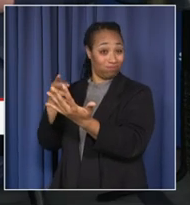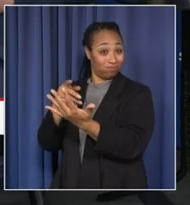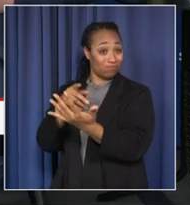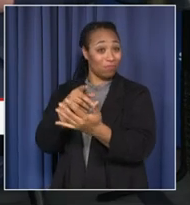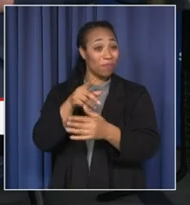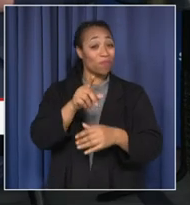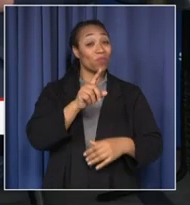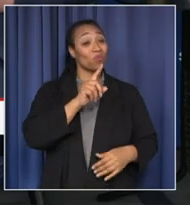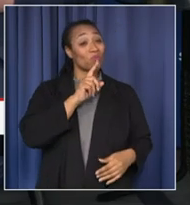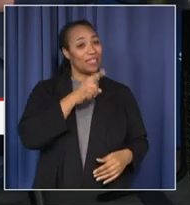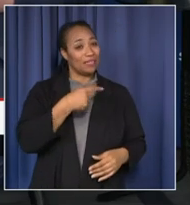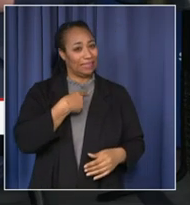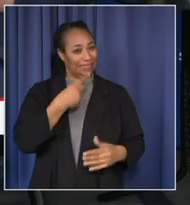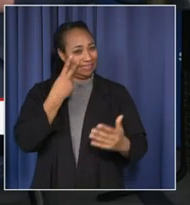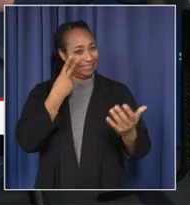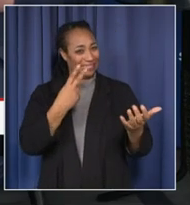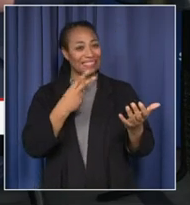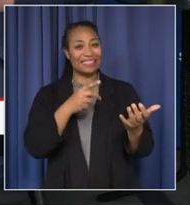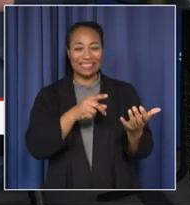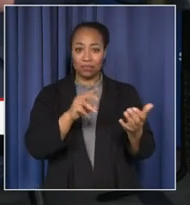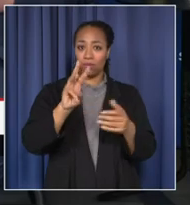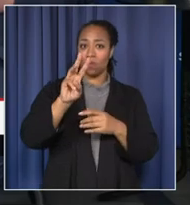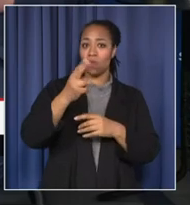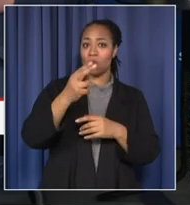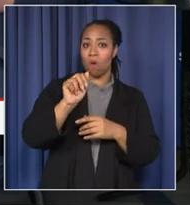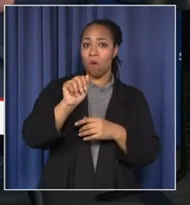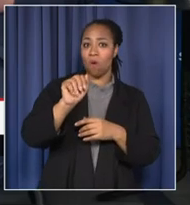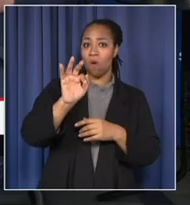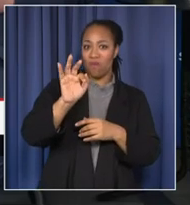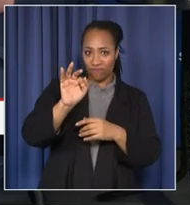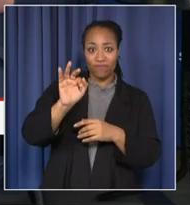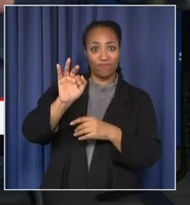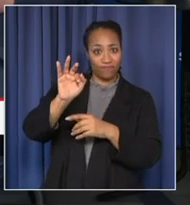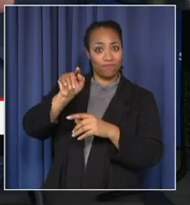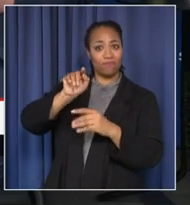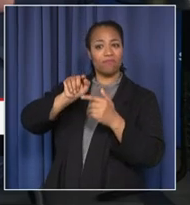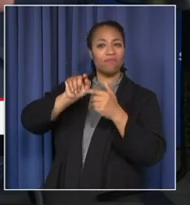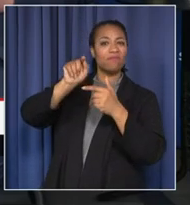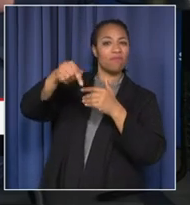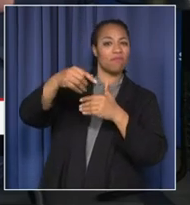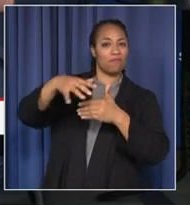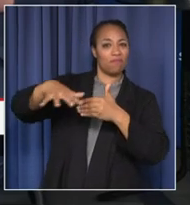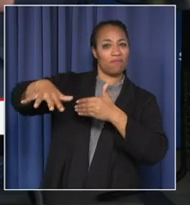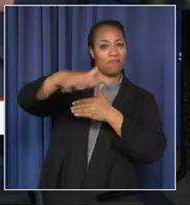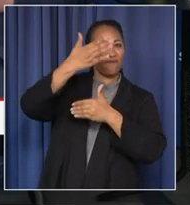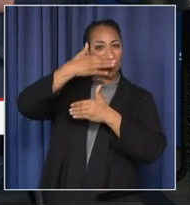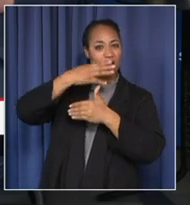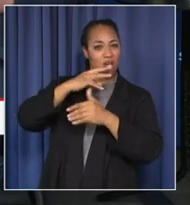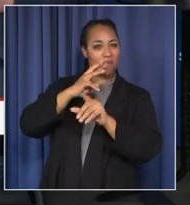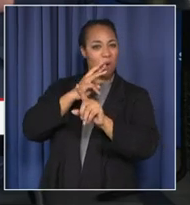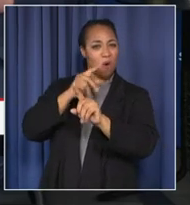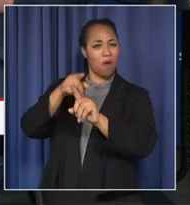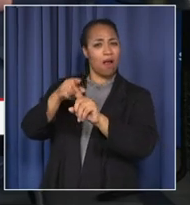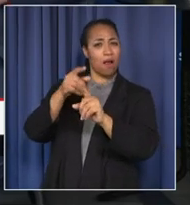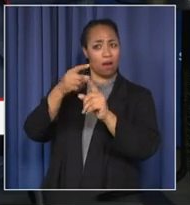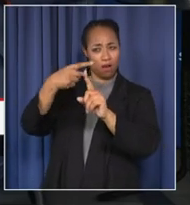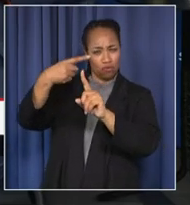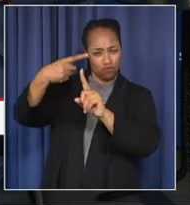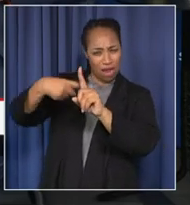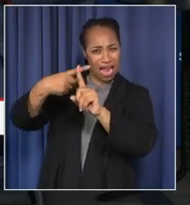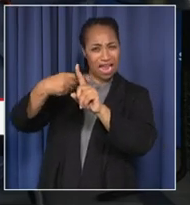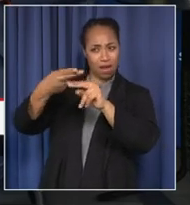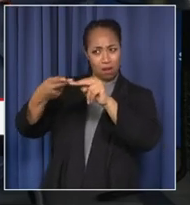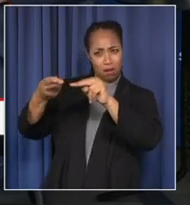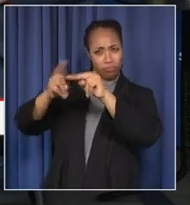housing prices. What will you do at the RFK Stadium site to keep that from happening while still creating what you've described as world-class